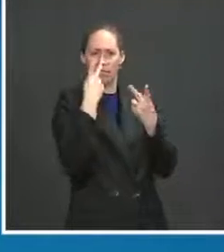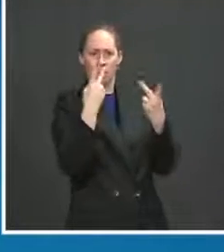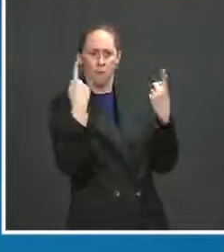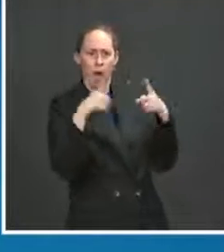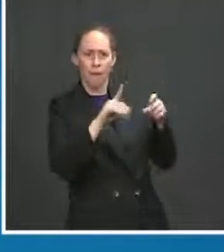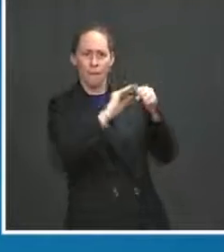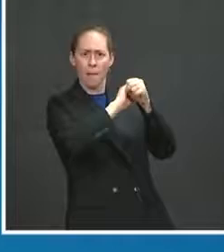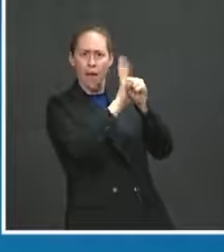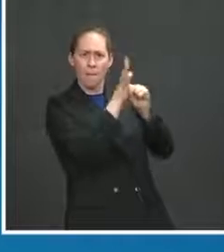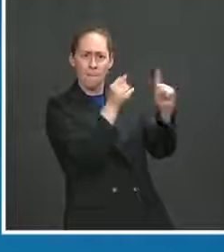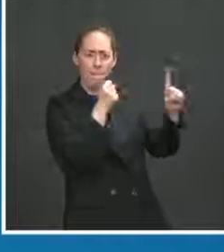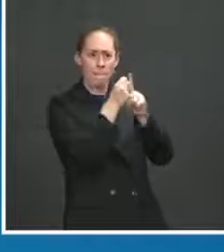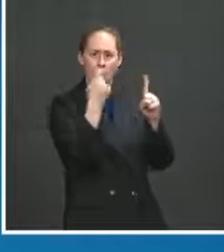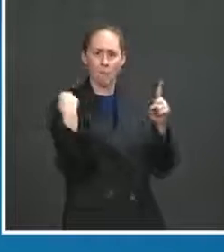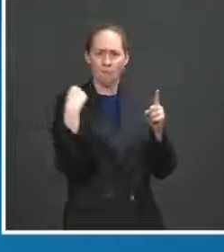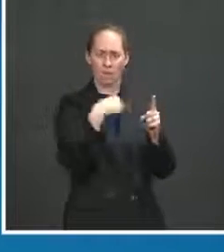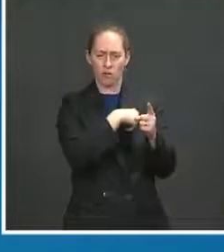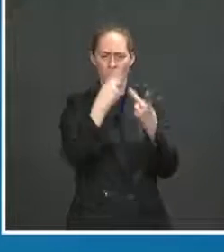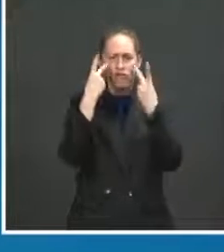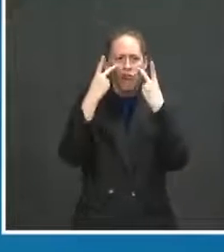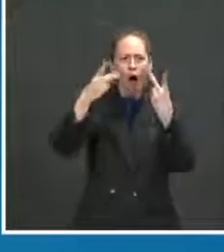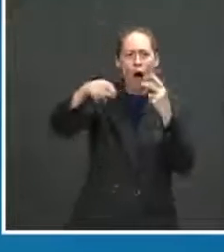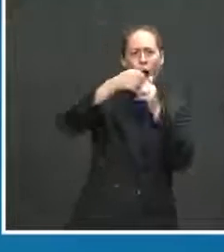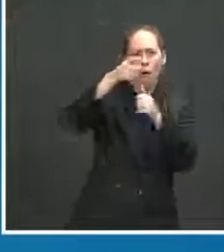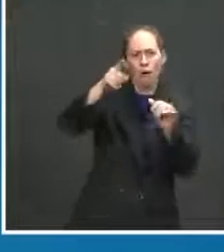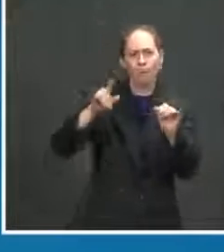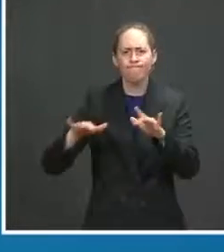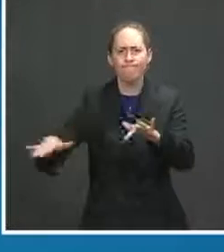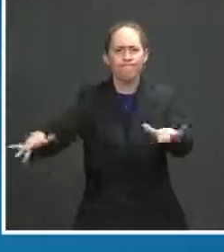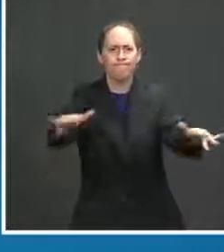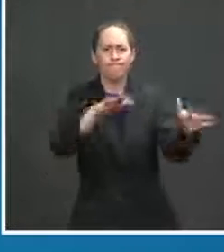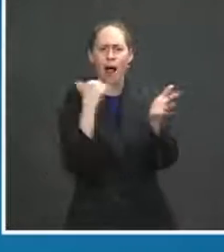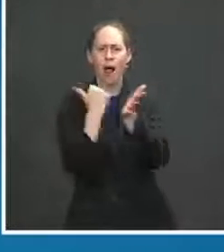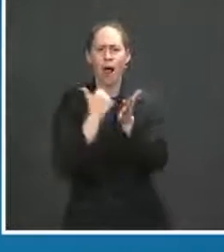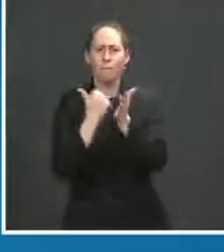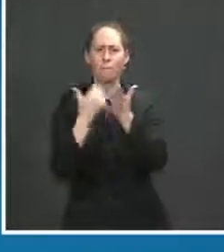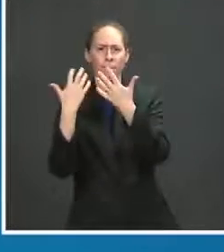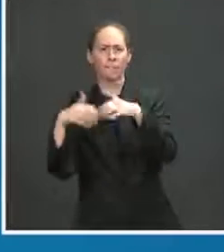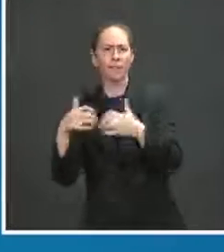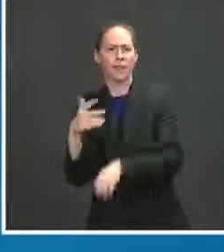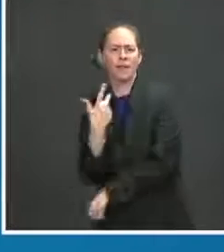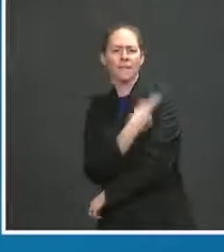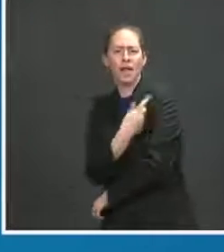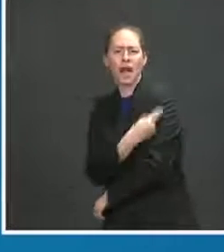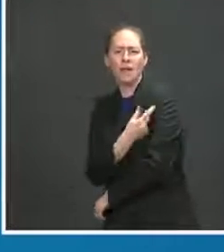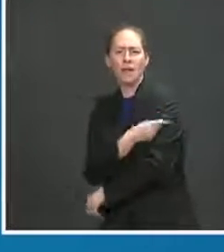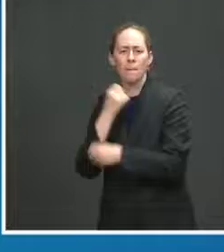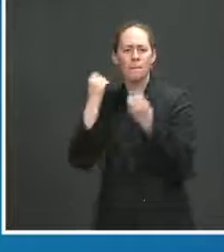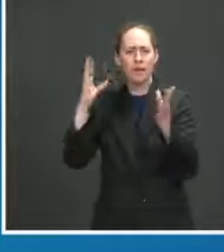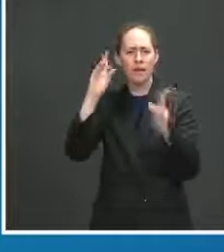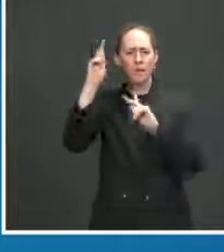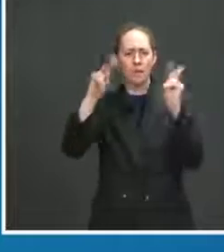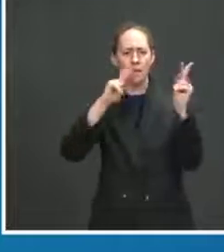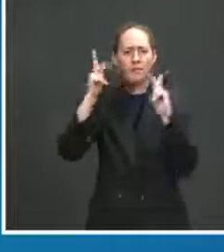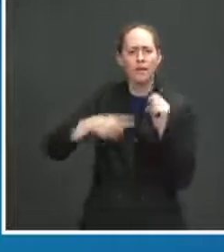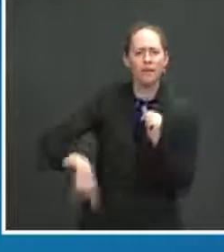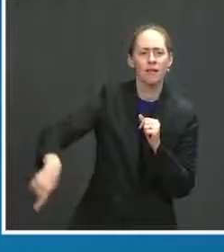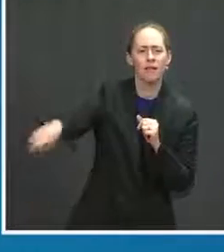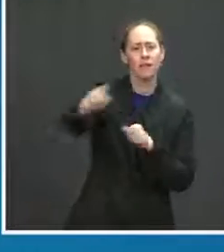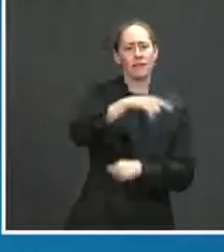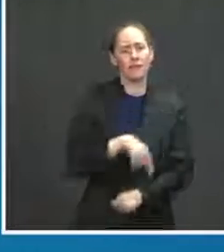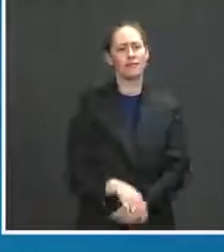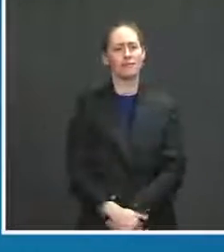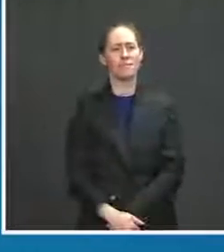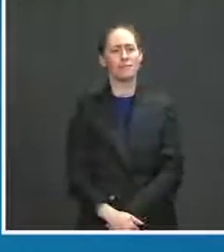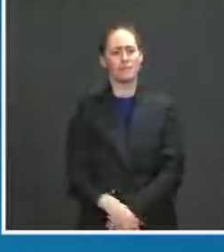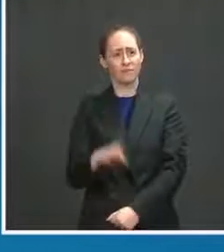our military helped vaccinate our nation. Because you know biological